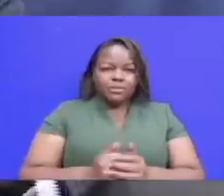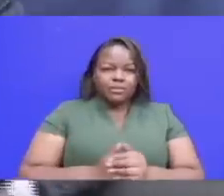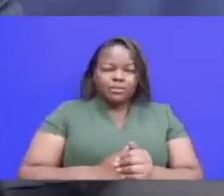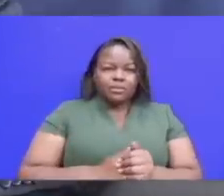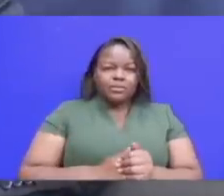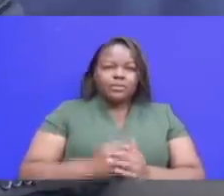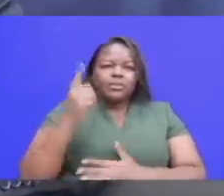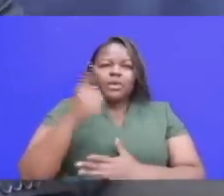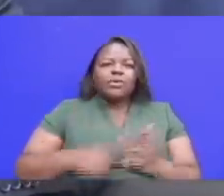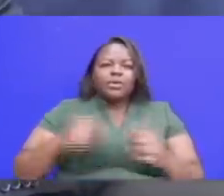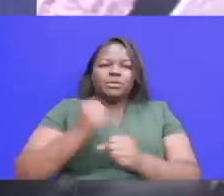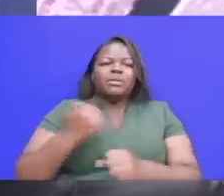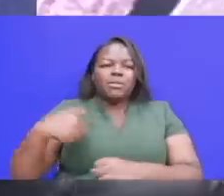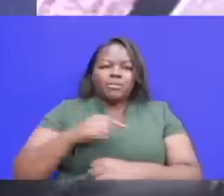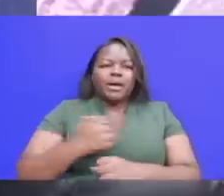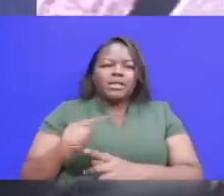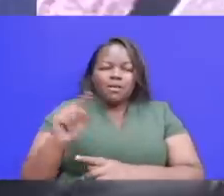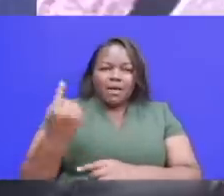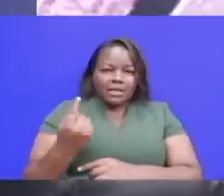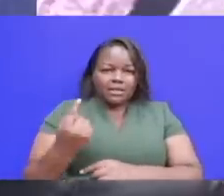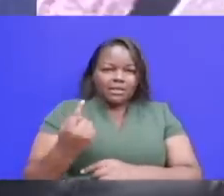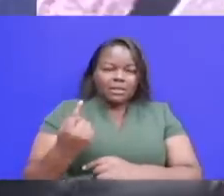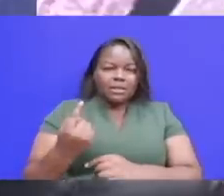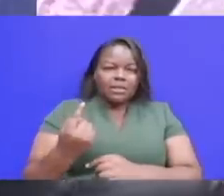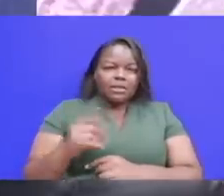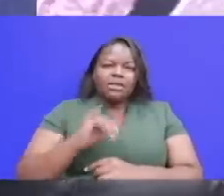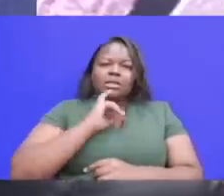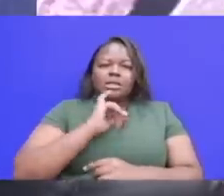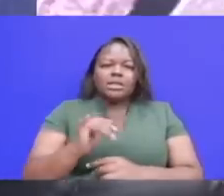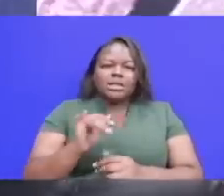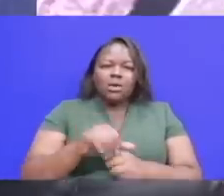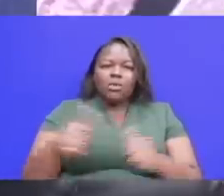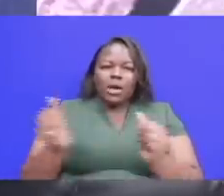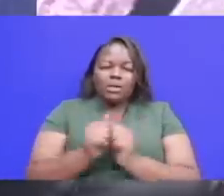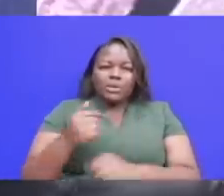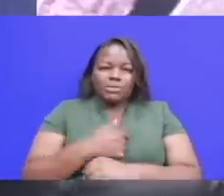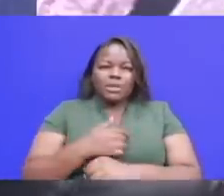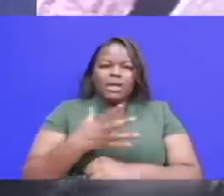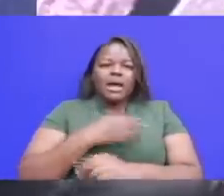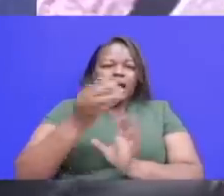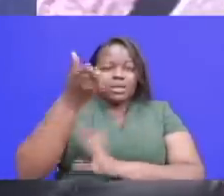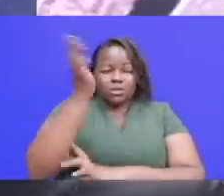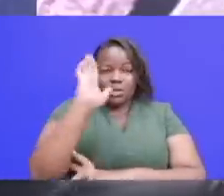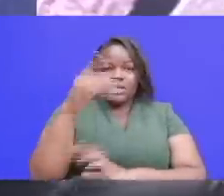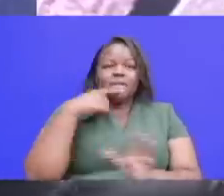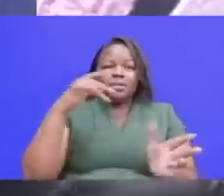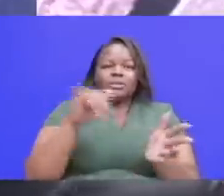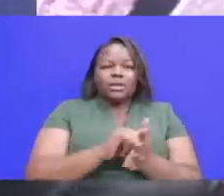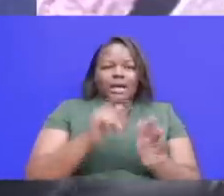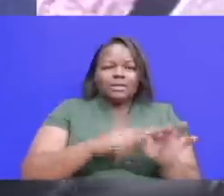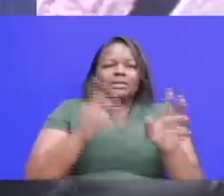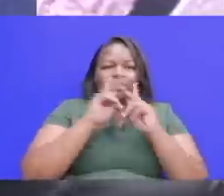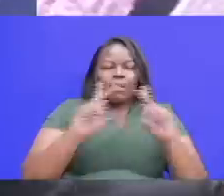should drive us first is it well with me and God? So when we are at peace